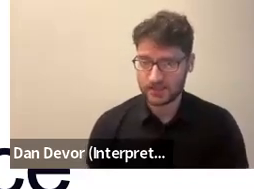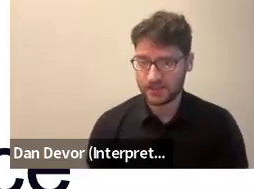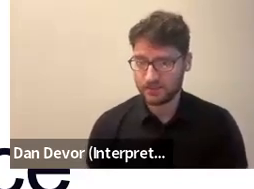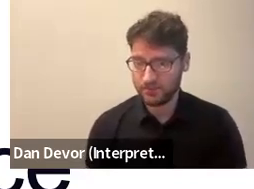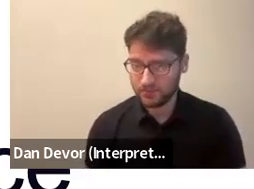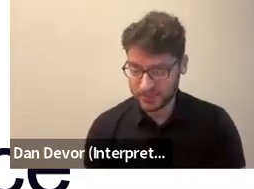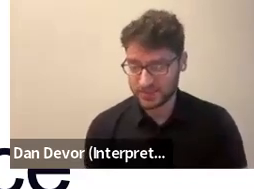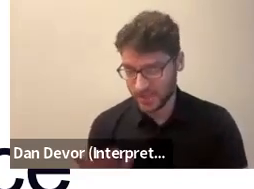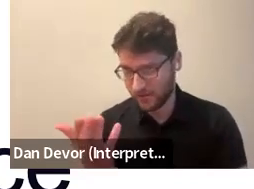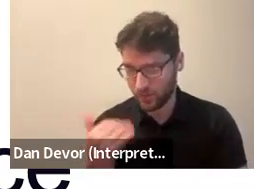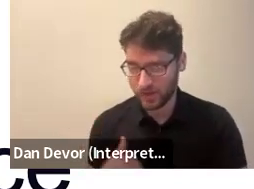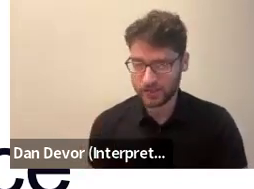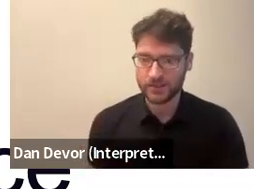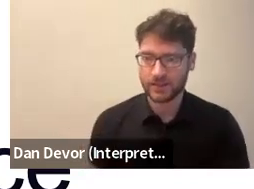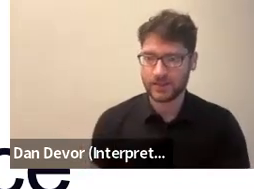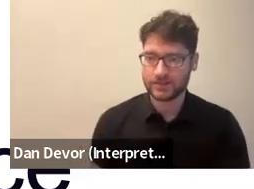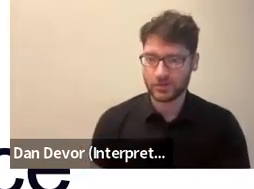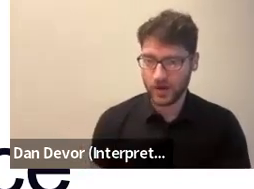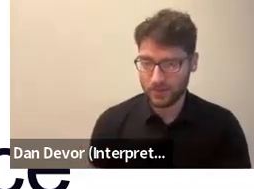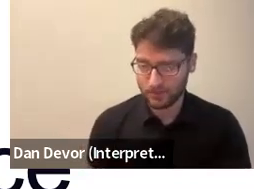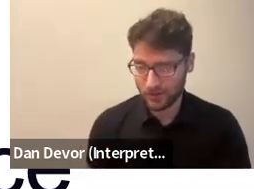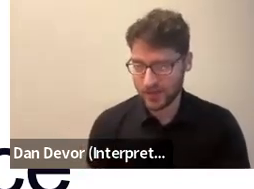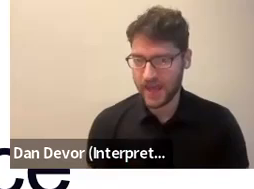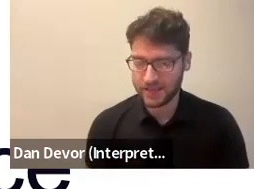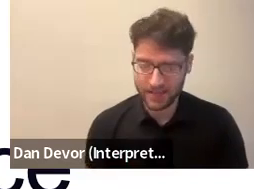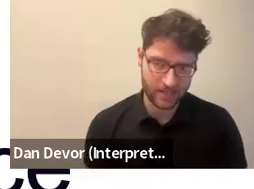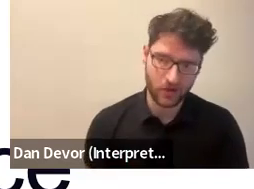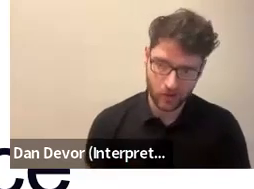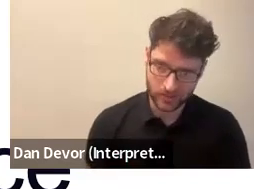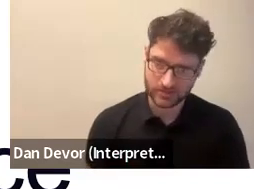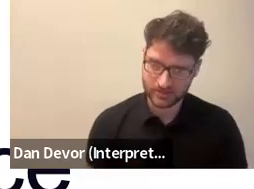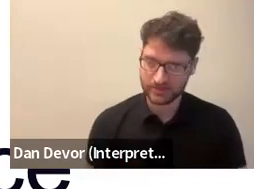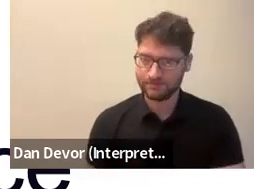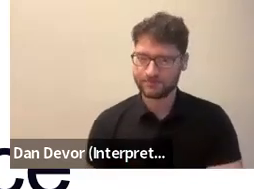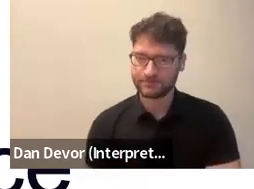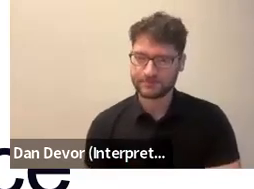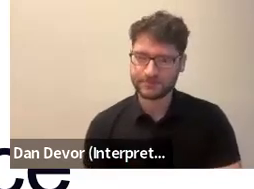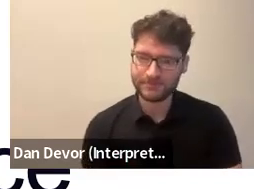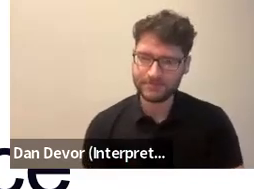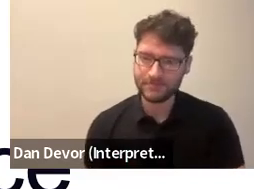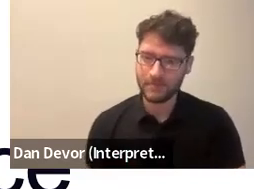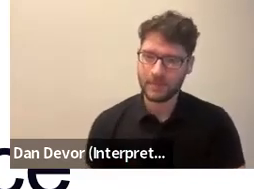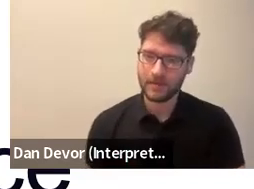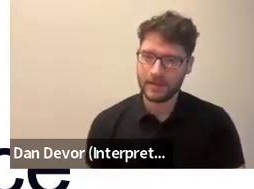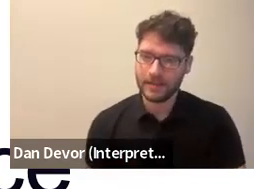Colonized, this is the sign for it, as grabbing both the head and the heart.